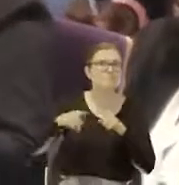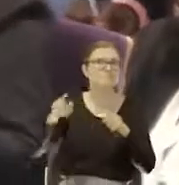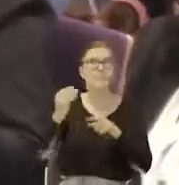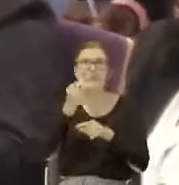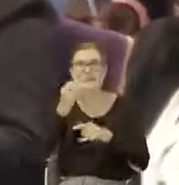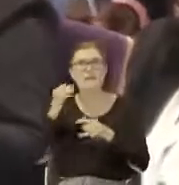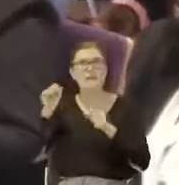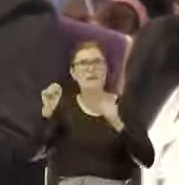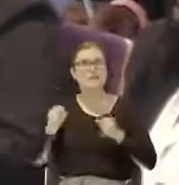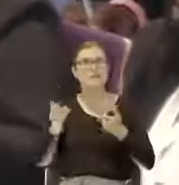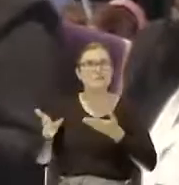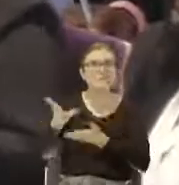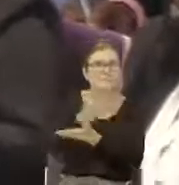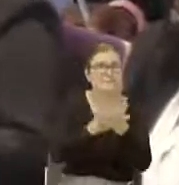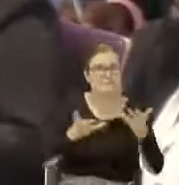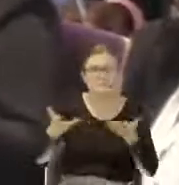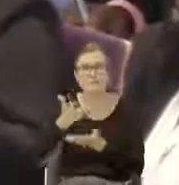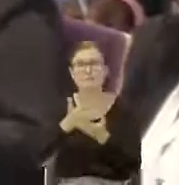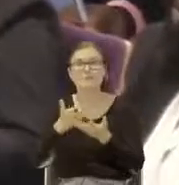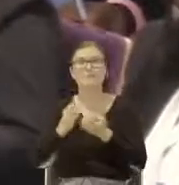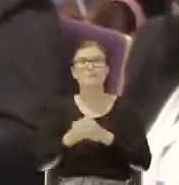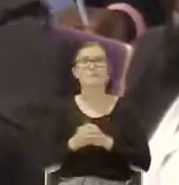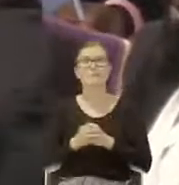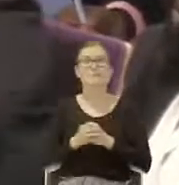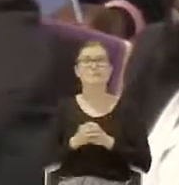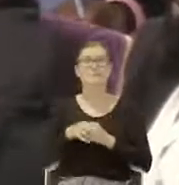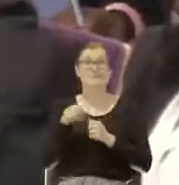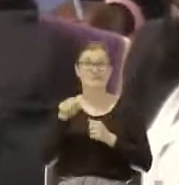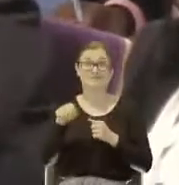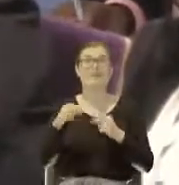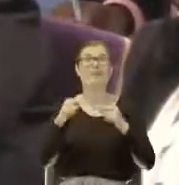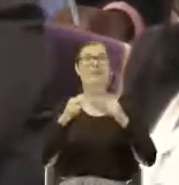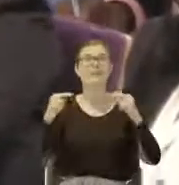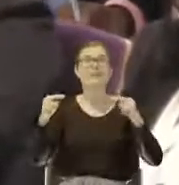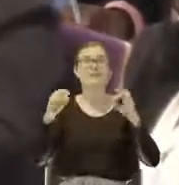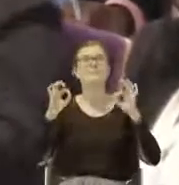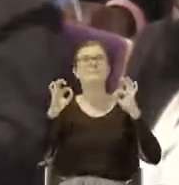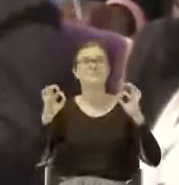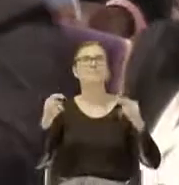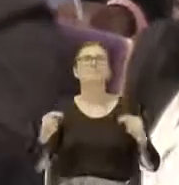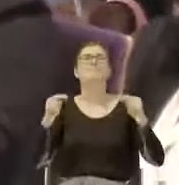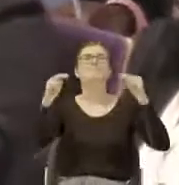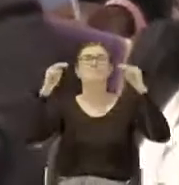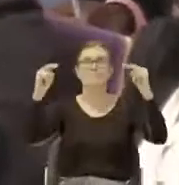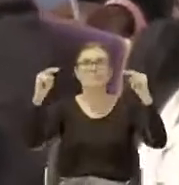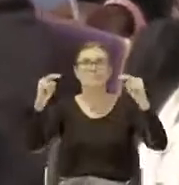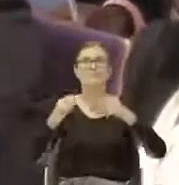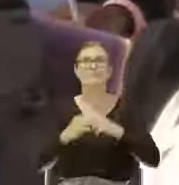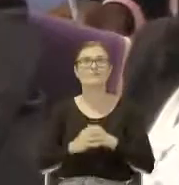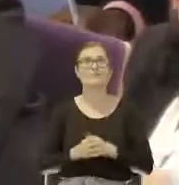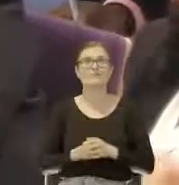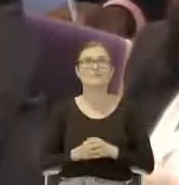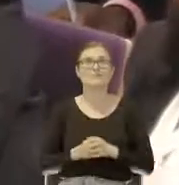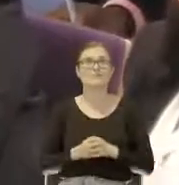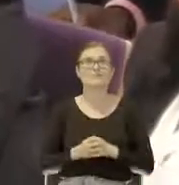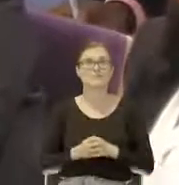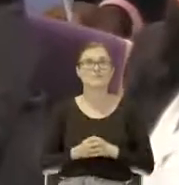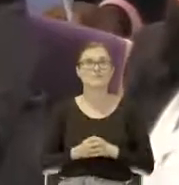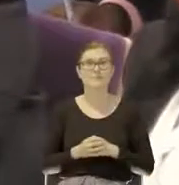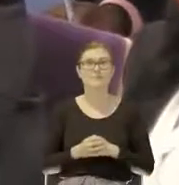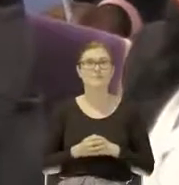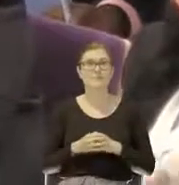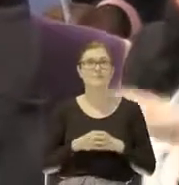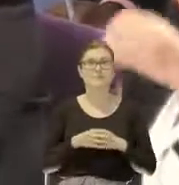that all the sectors are coming together. We look at all the issues, your peace